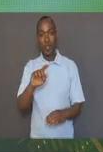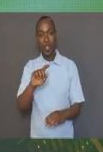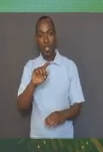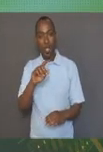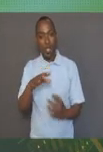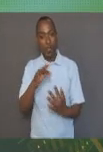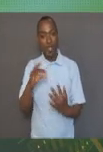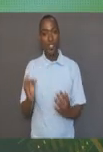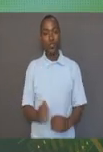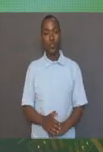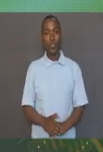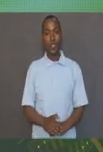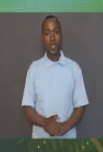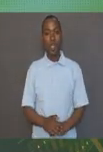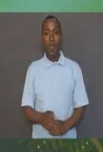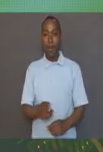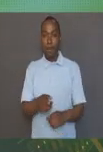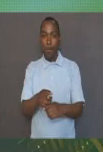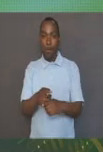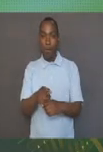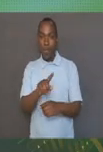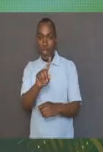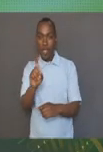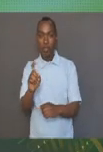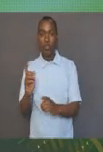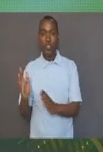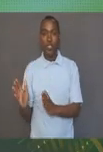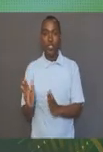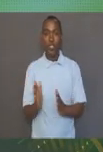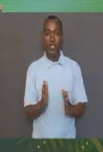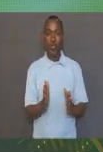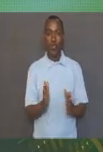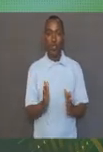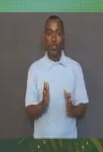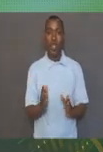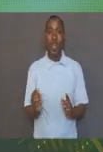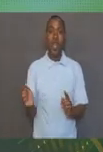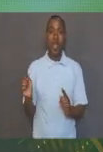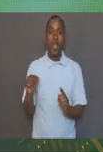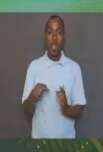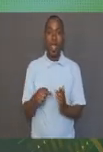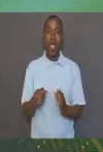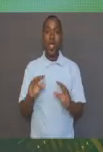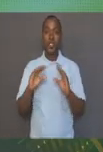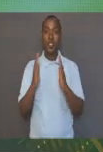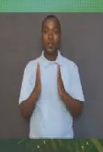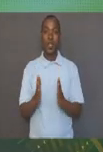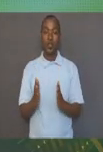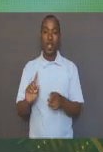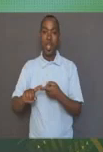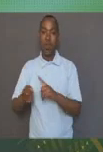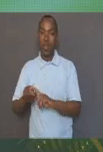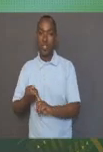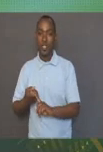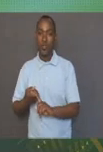chose and the questions you wrote down to teacher and your